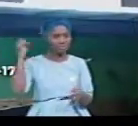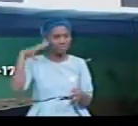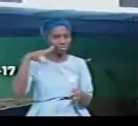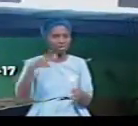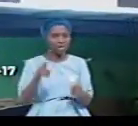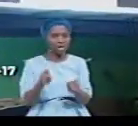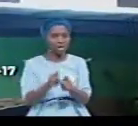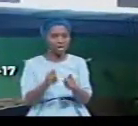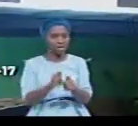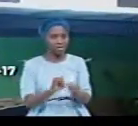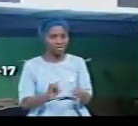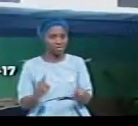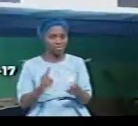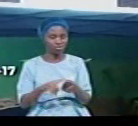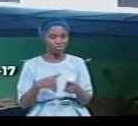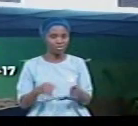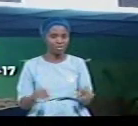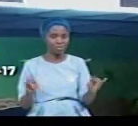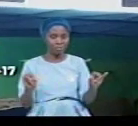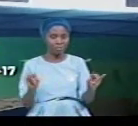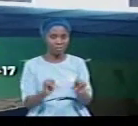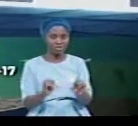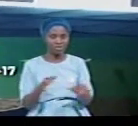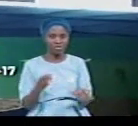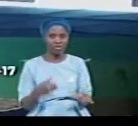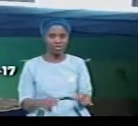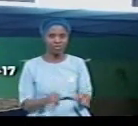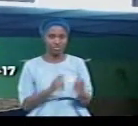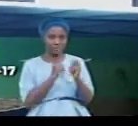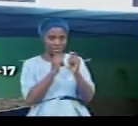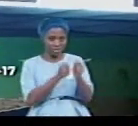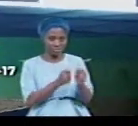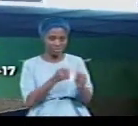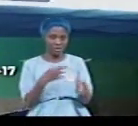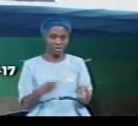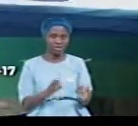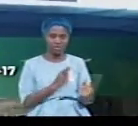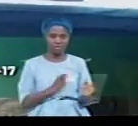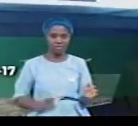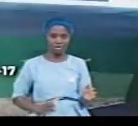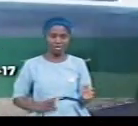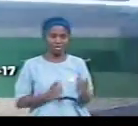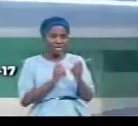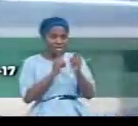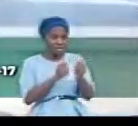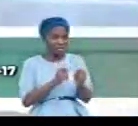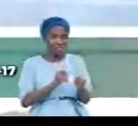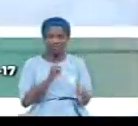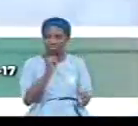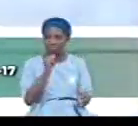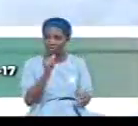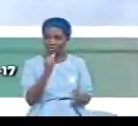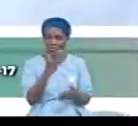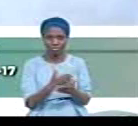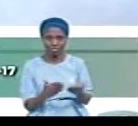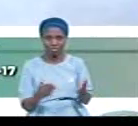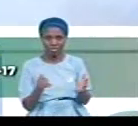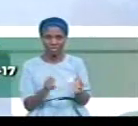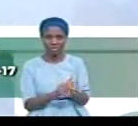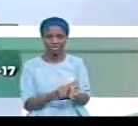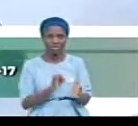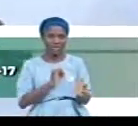the measure of the gift of Christ. Gift is not something I